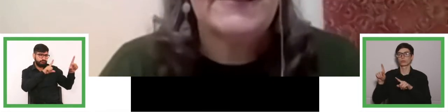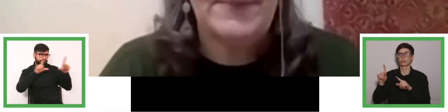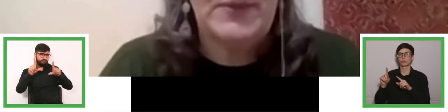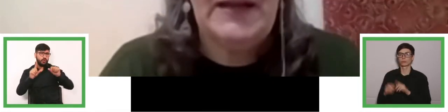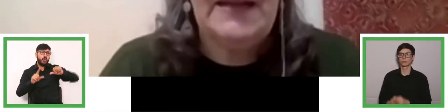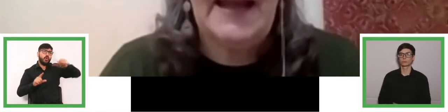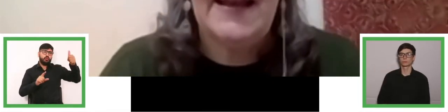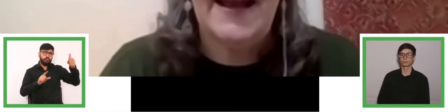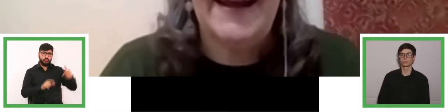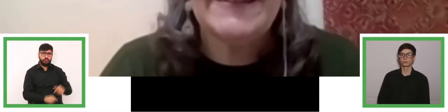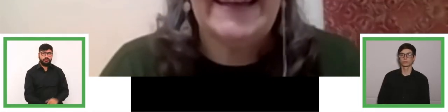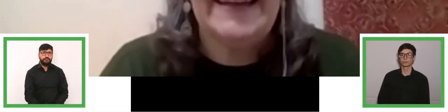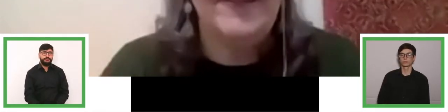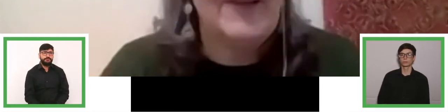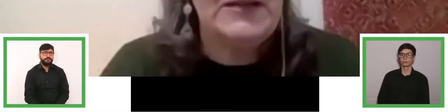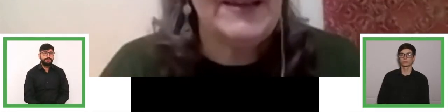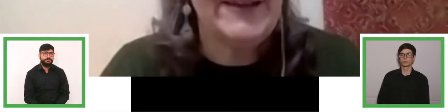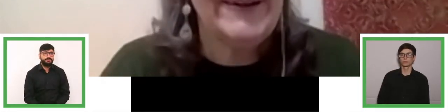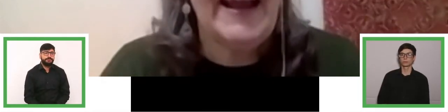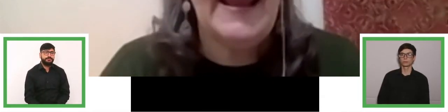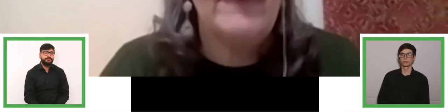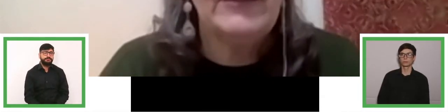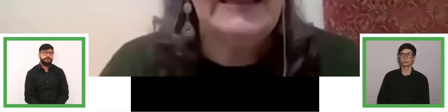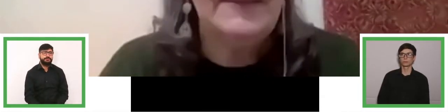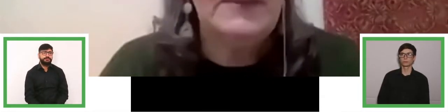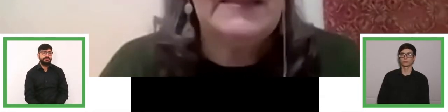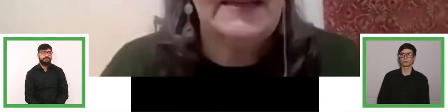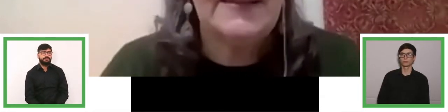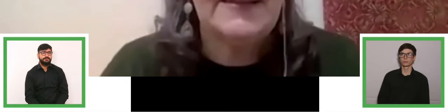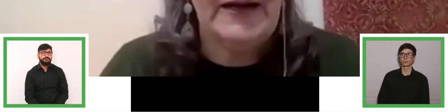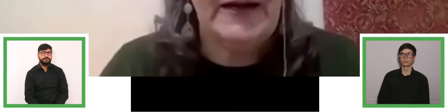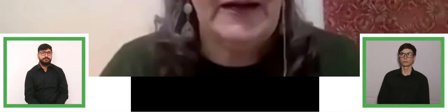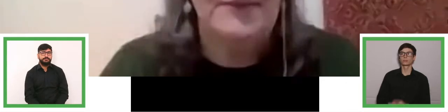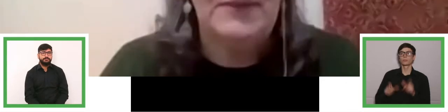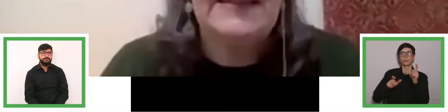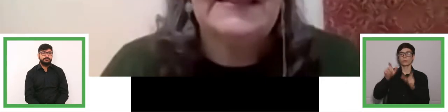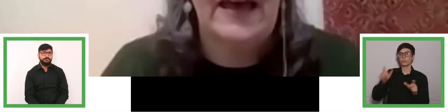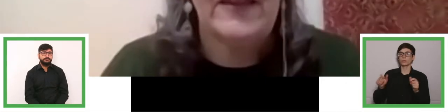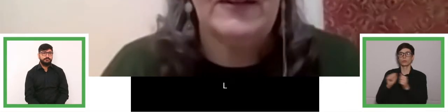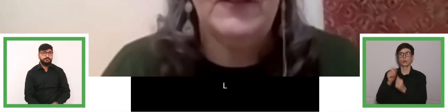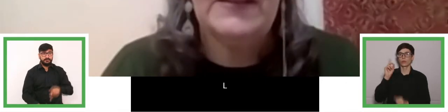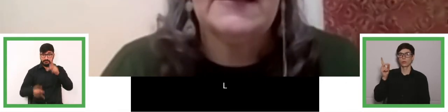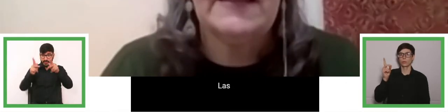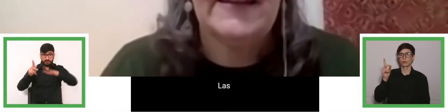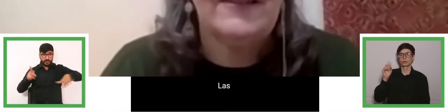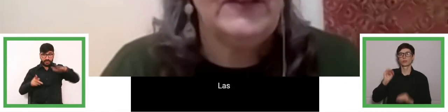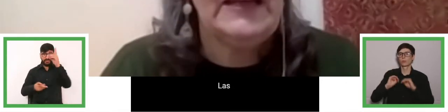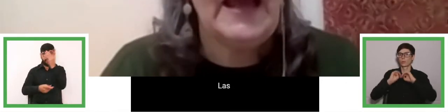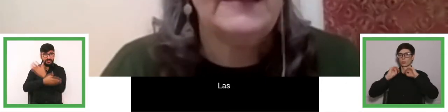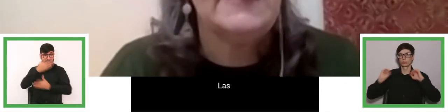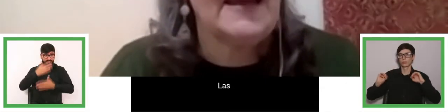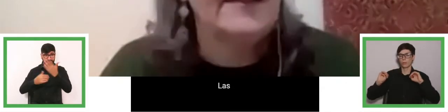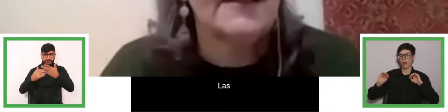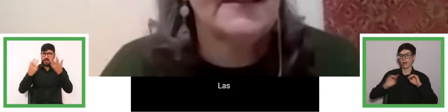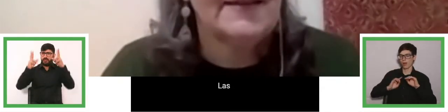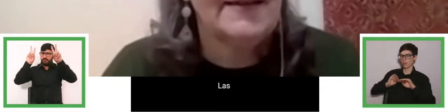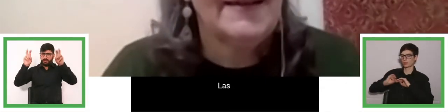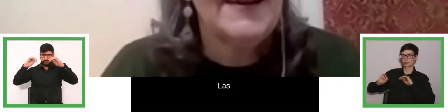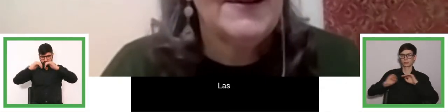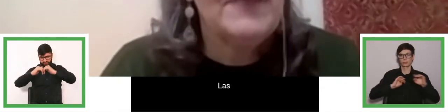are separated and isolated from each other and have a limited experience in being together in physical activity and